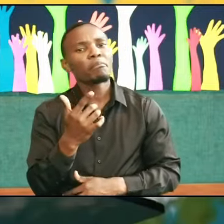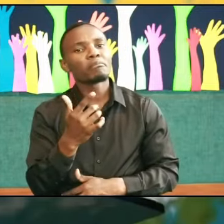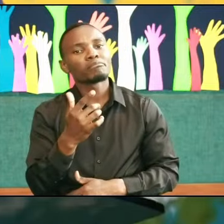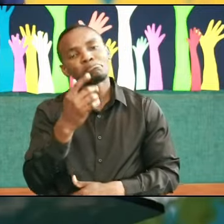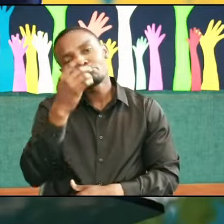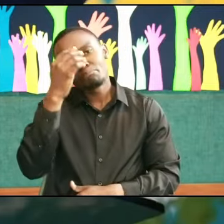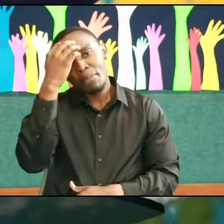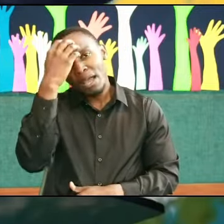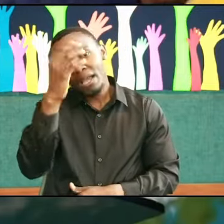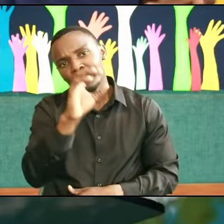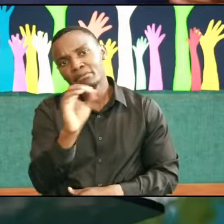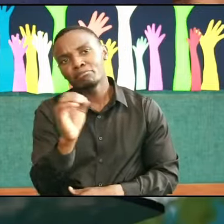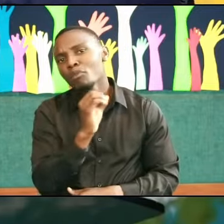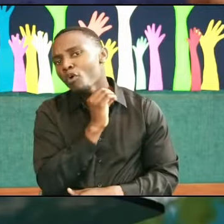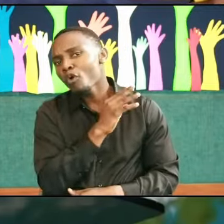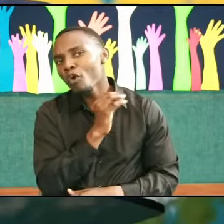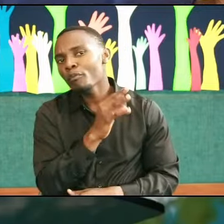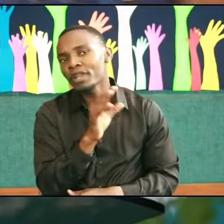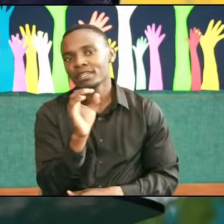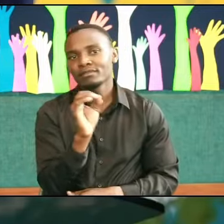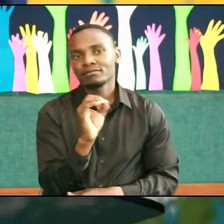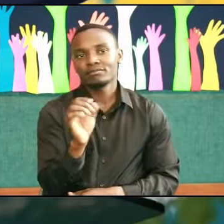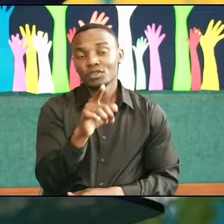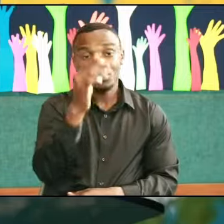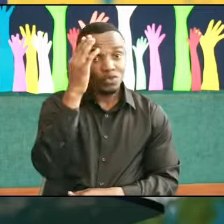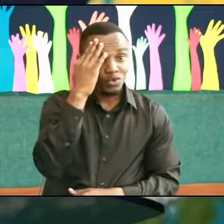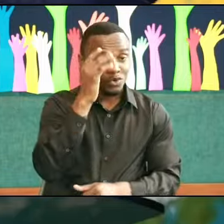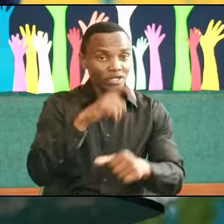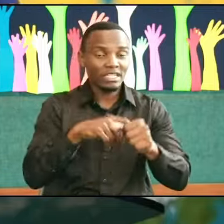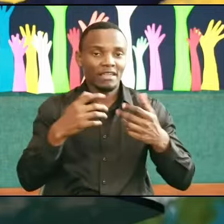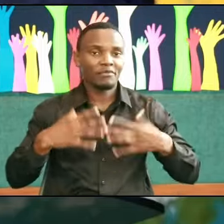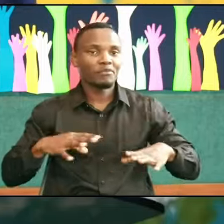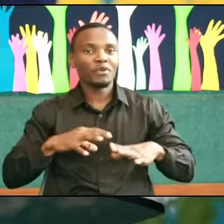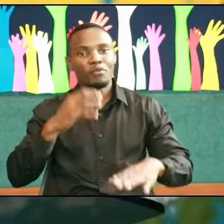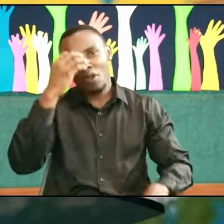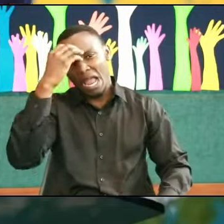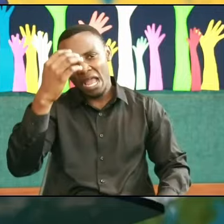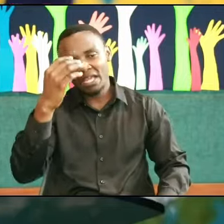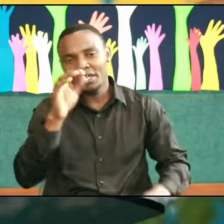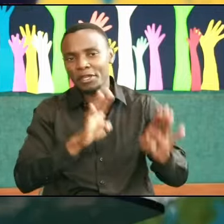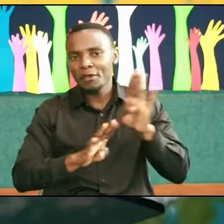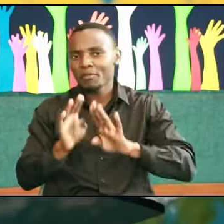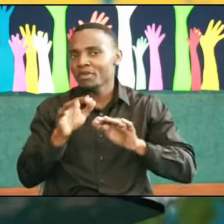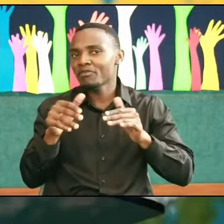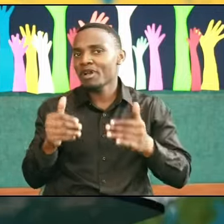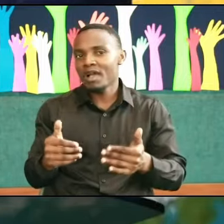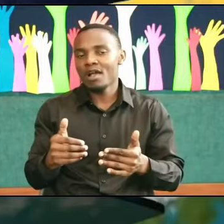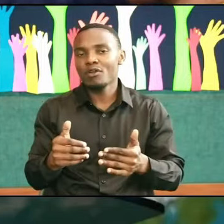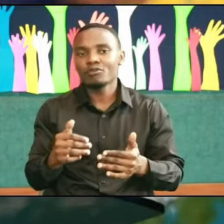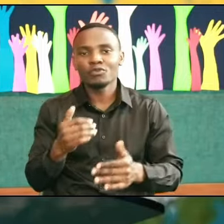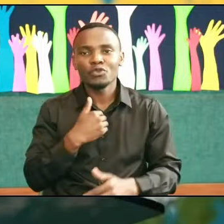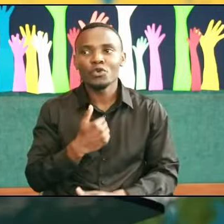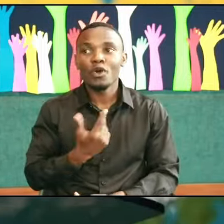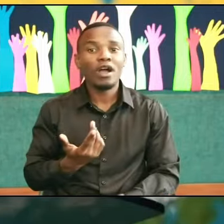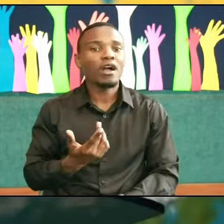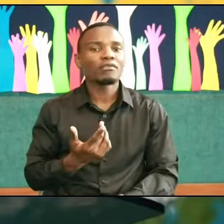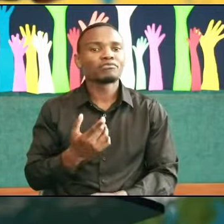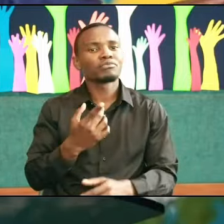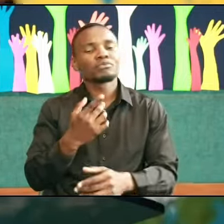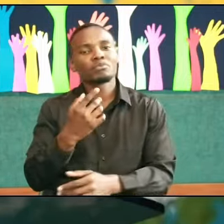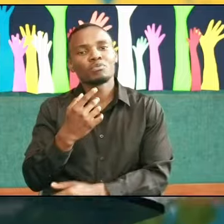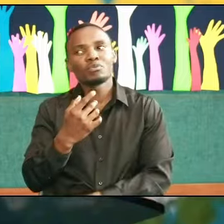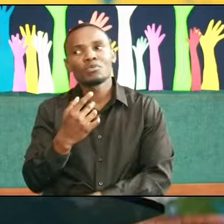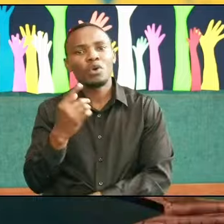this. I mean, you know how the way we speak when we are angry. You even get words and the devil will fill you with so much vocabulary that you have